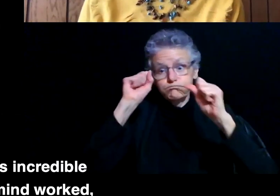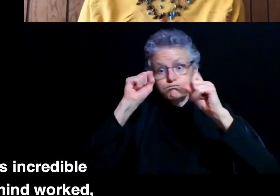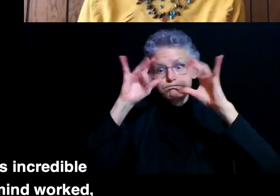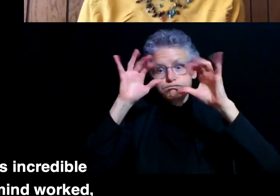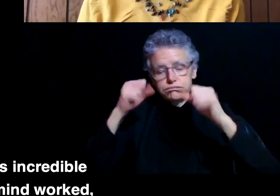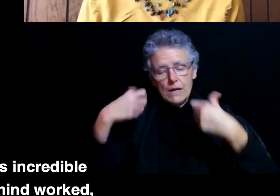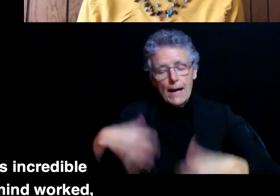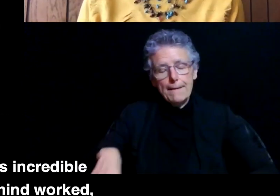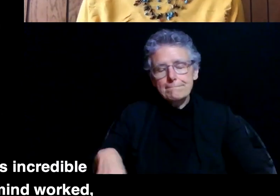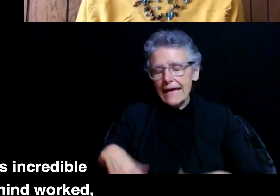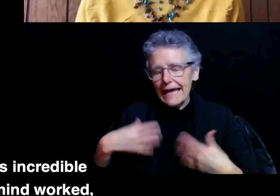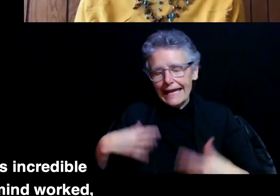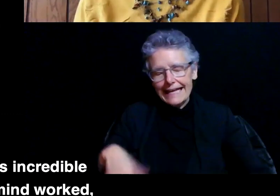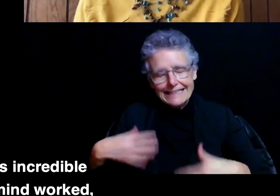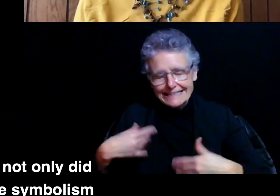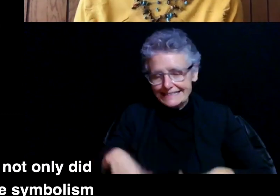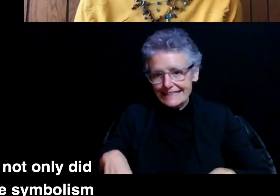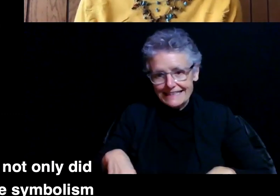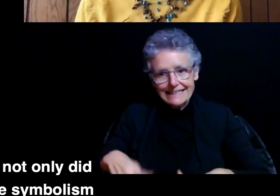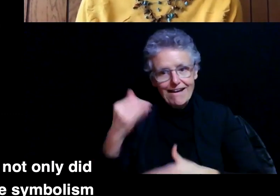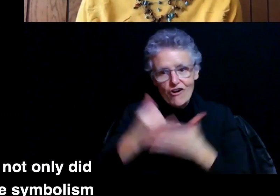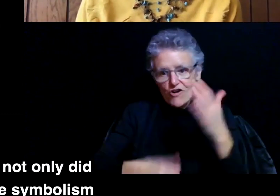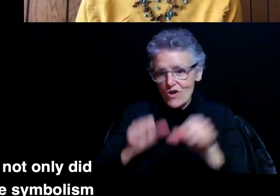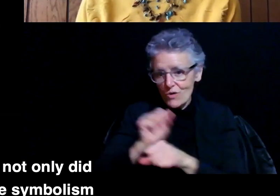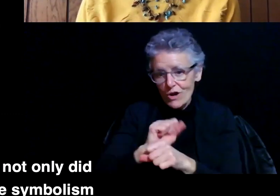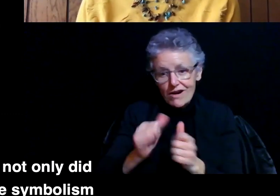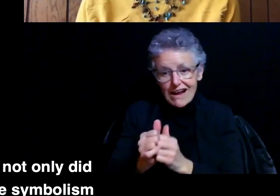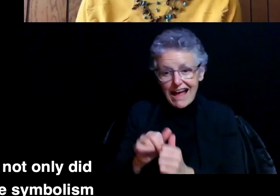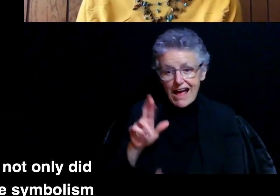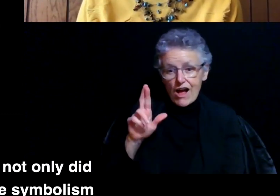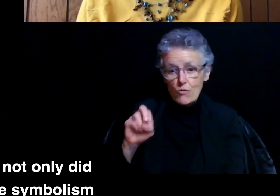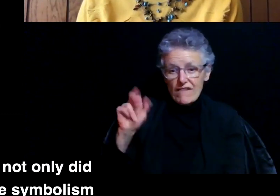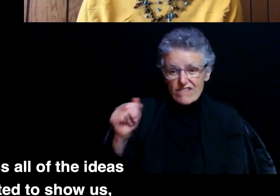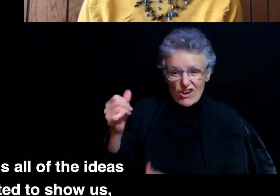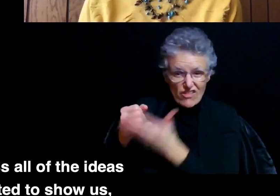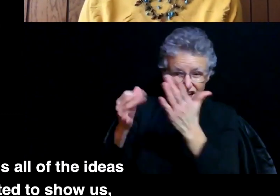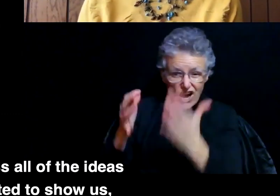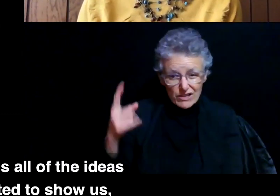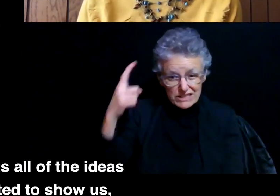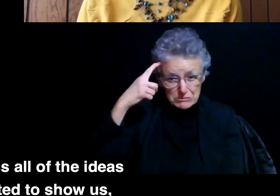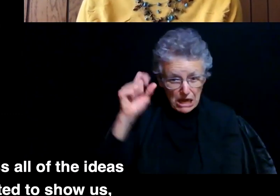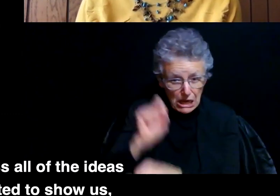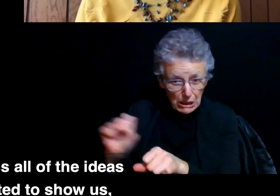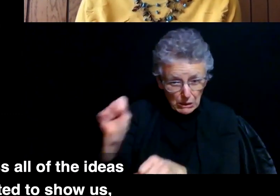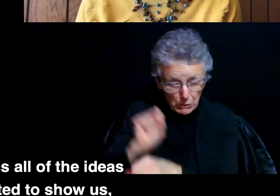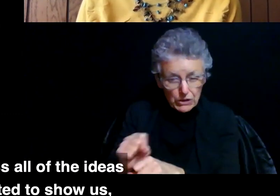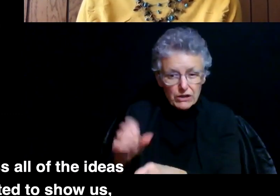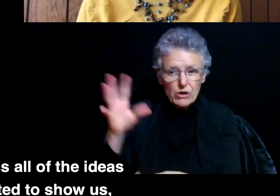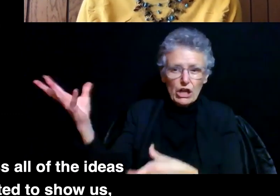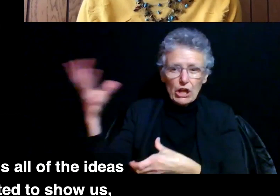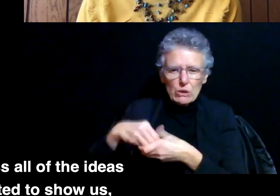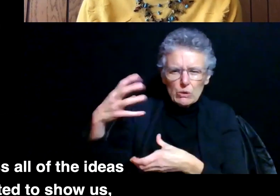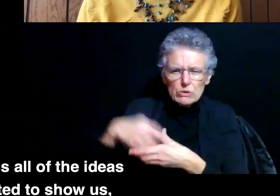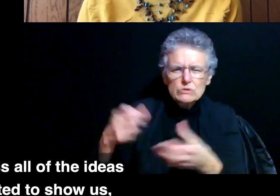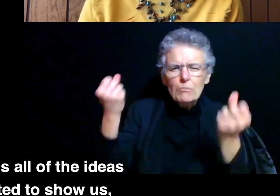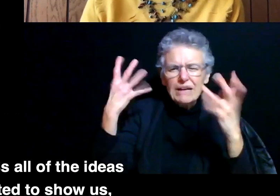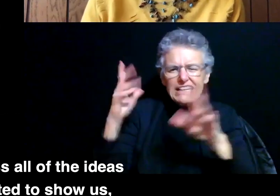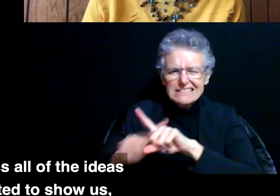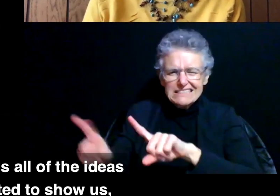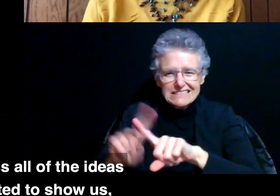how his mind worked and how not only did he include symbolism and get across all of the ideas that he wanted